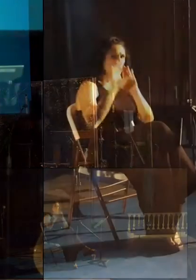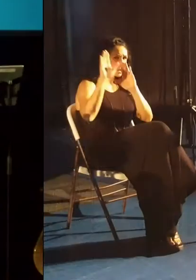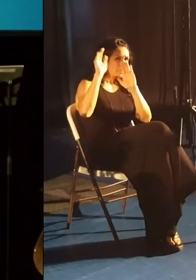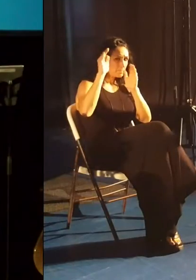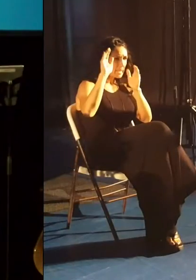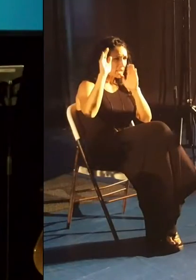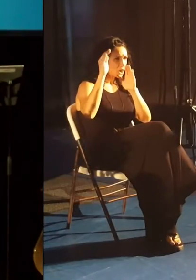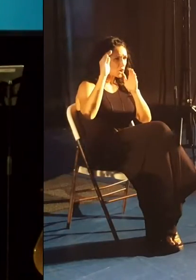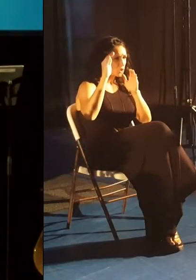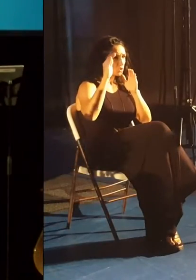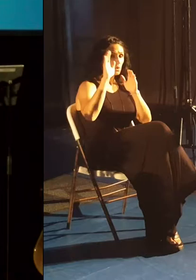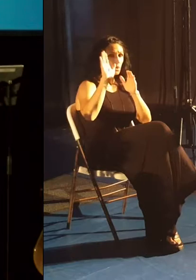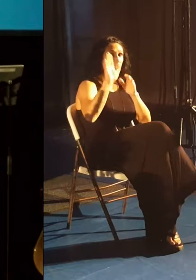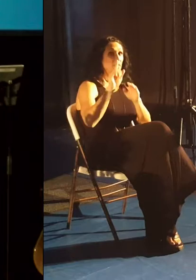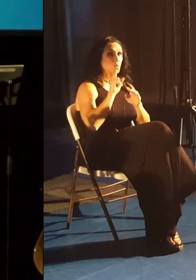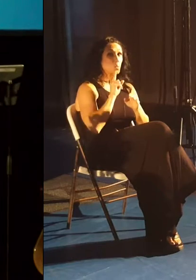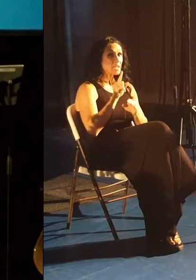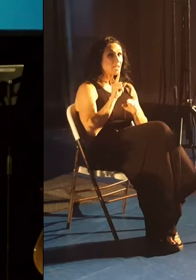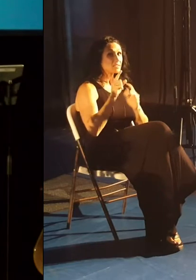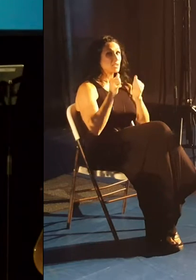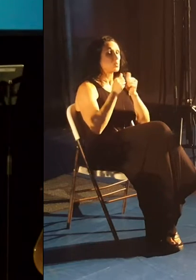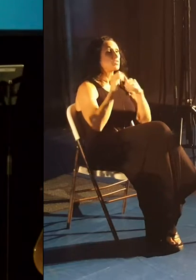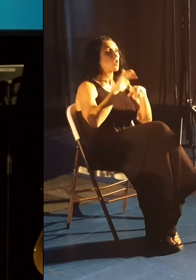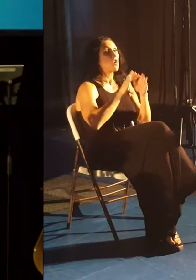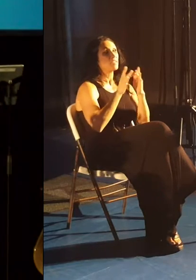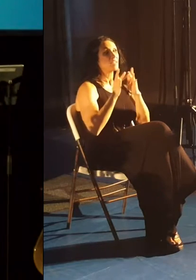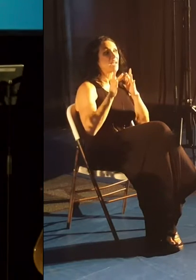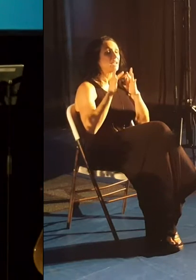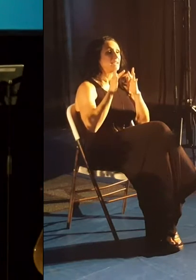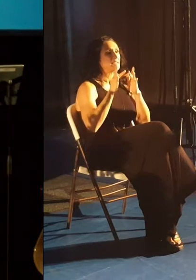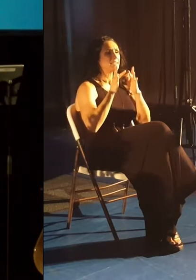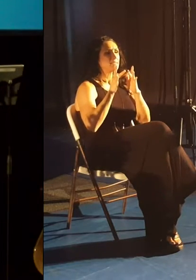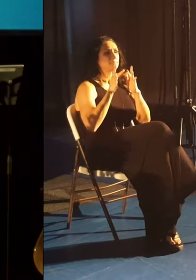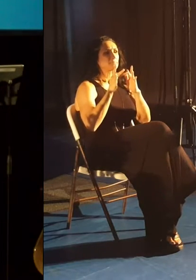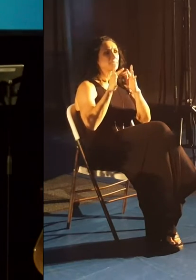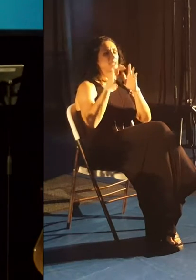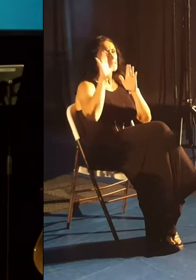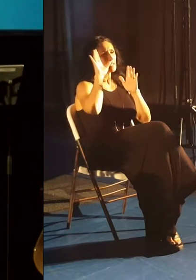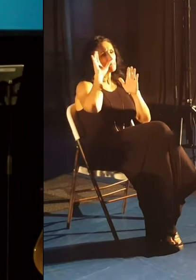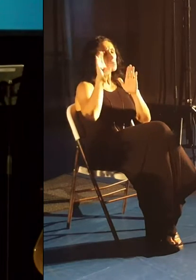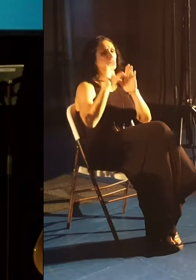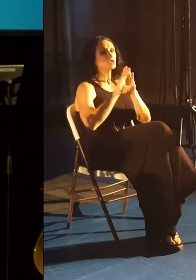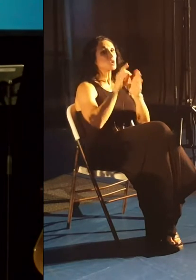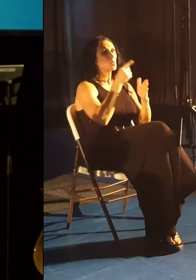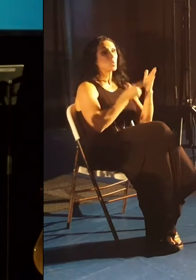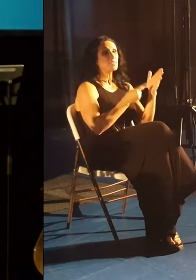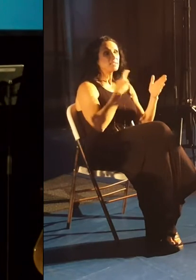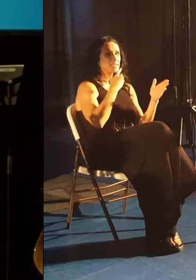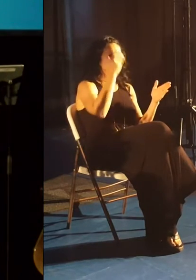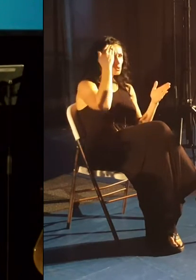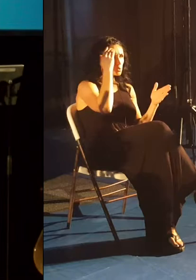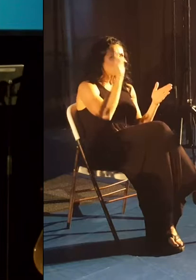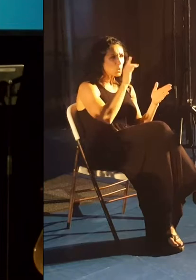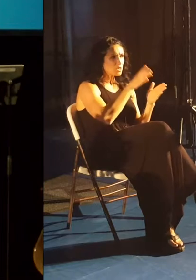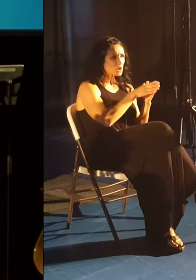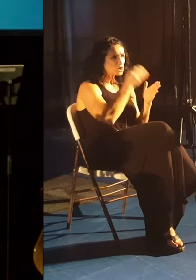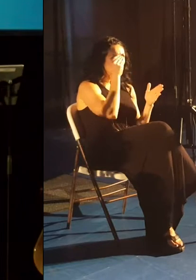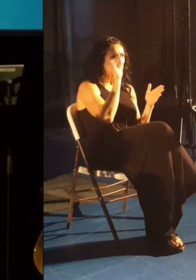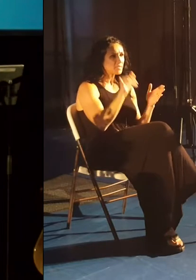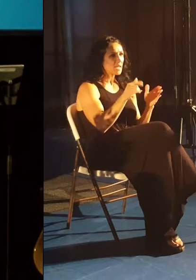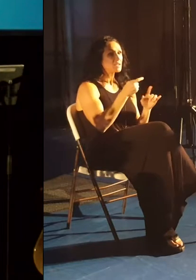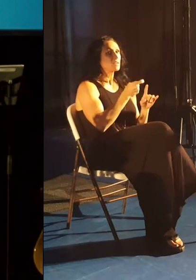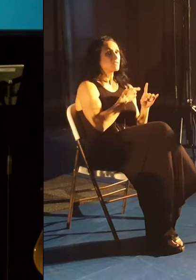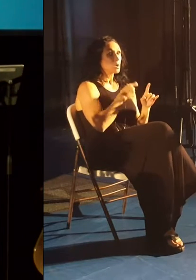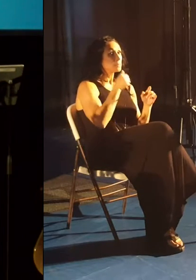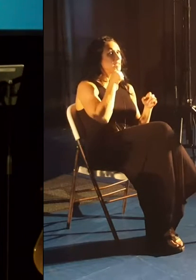their reality with the well-curated online image of everybody else. And what the presenter said is, do you know where they're learning that? They're learning